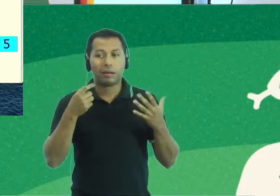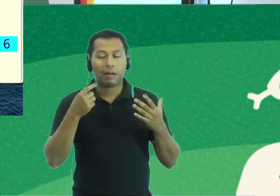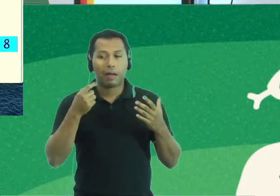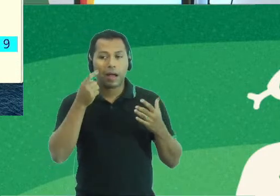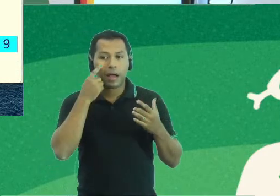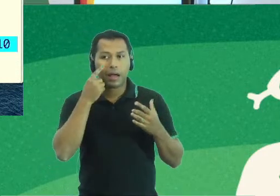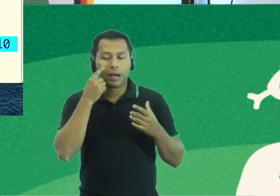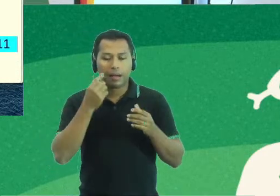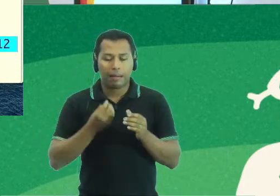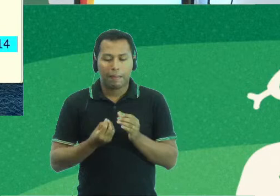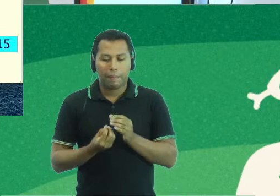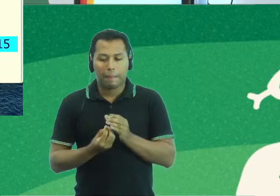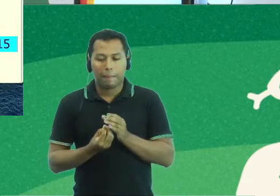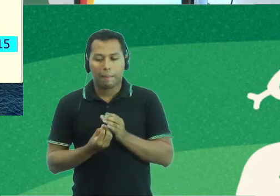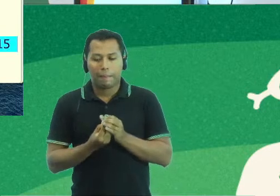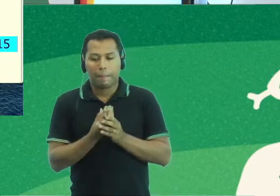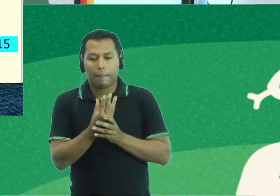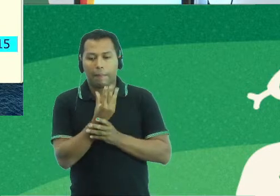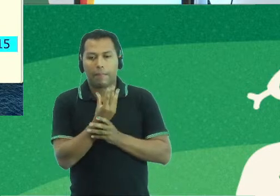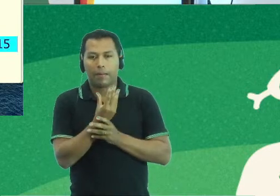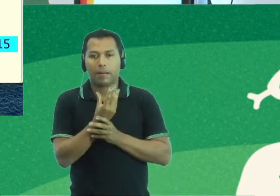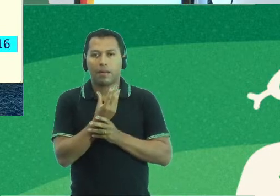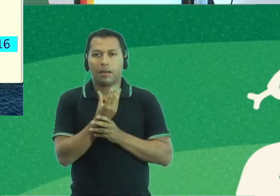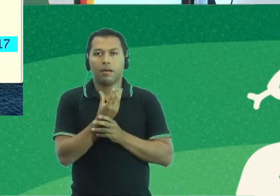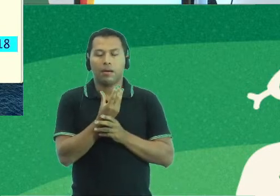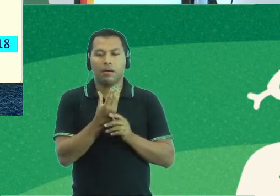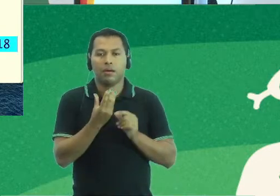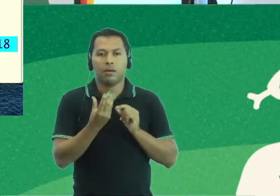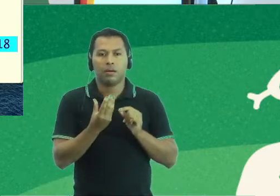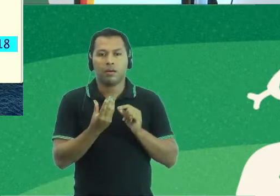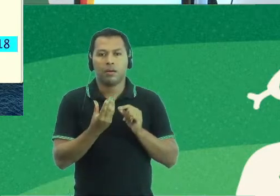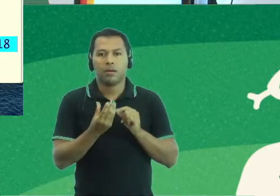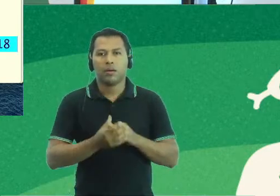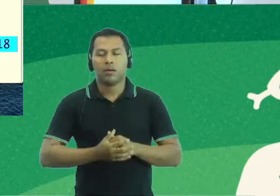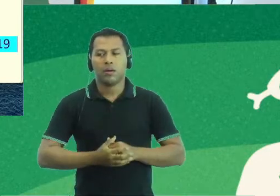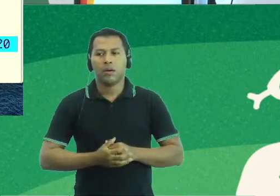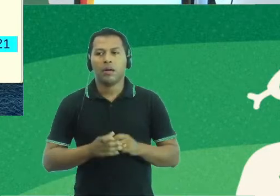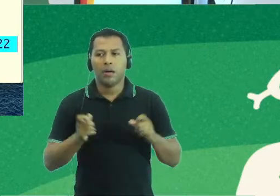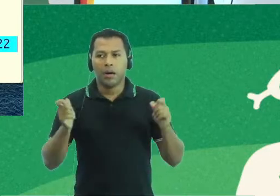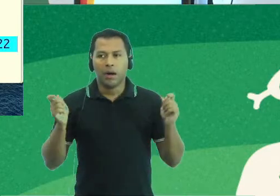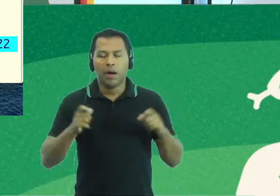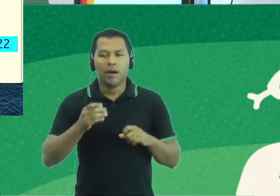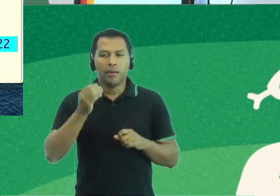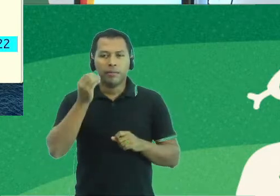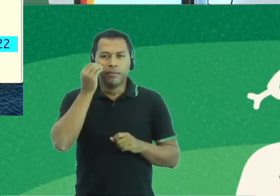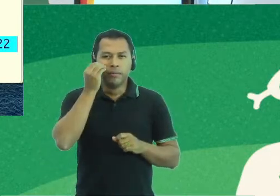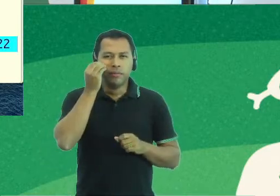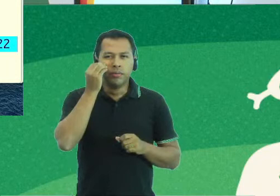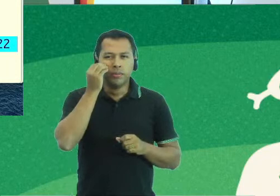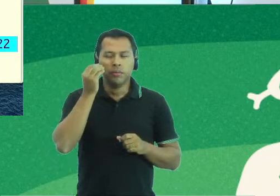here, all I want to do is see what email you're sending it from, like what your email address is. I'm using the word email a lot in this